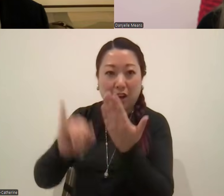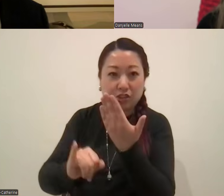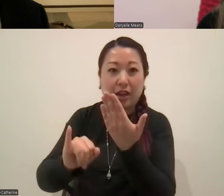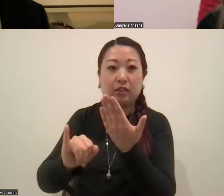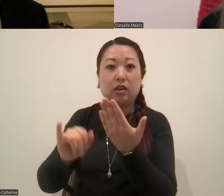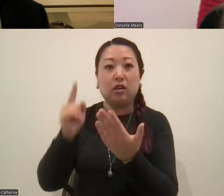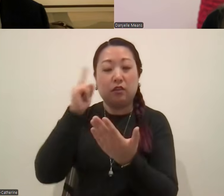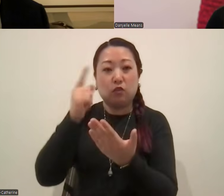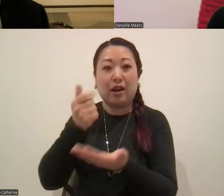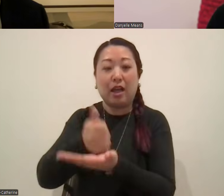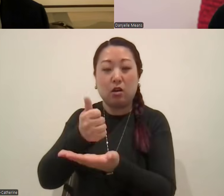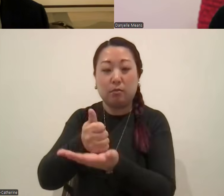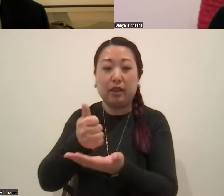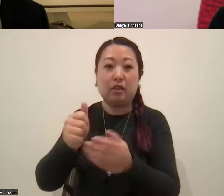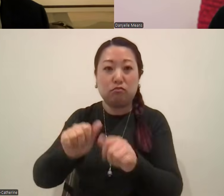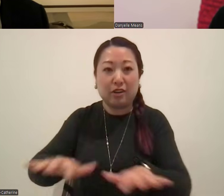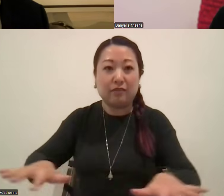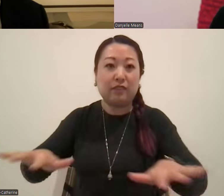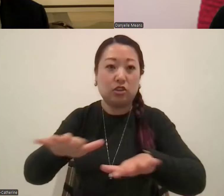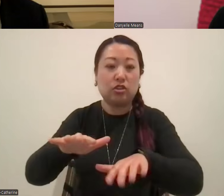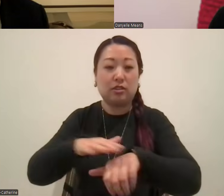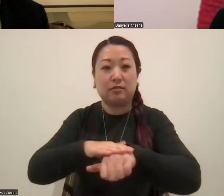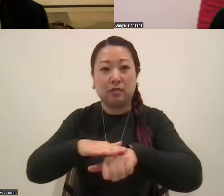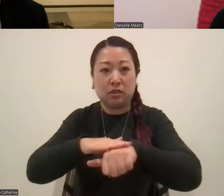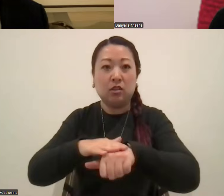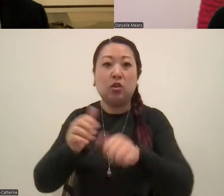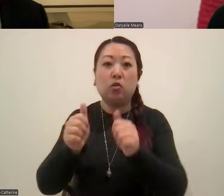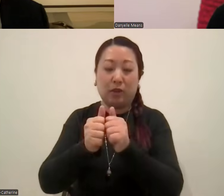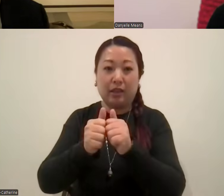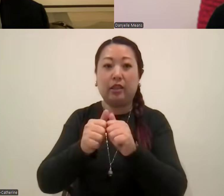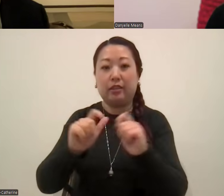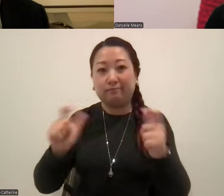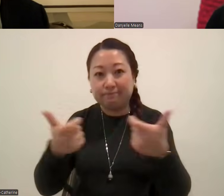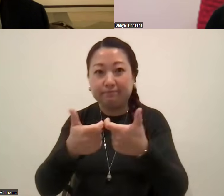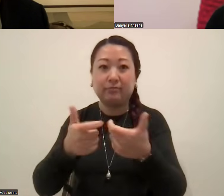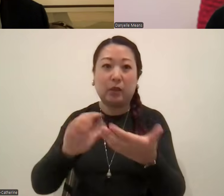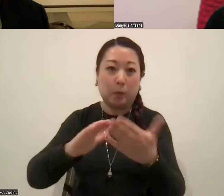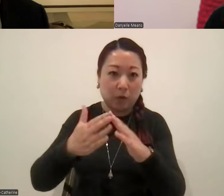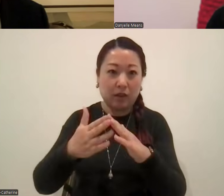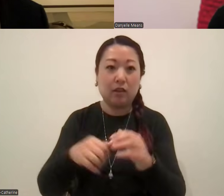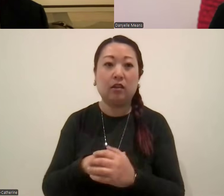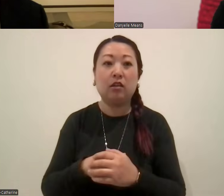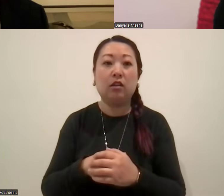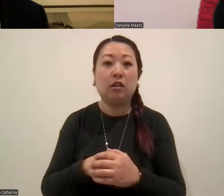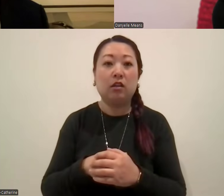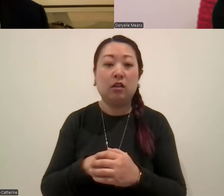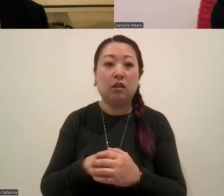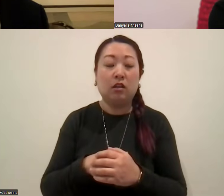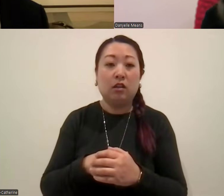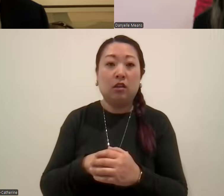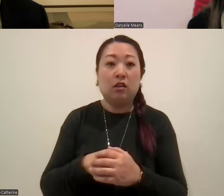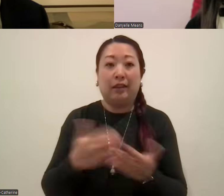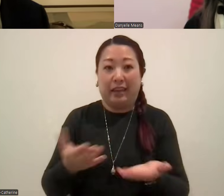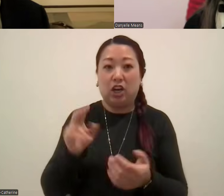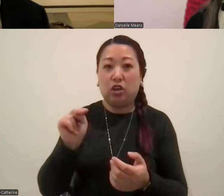In fact, the state it has here in New Mexico has funded, with the governor's approval,